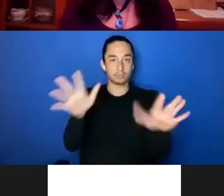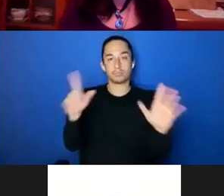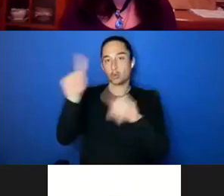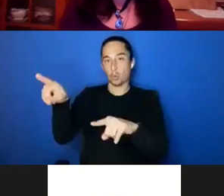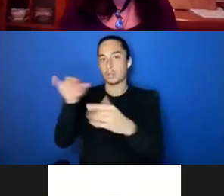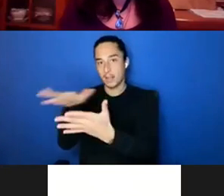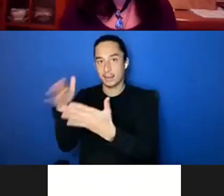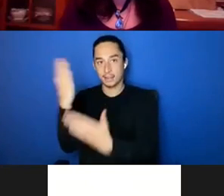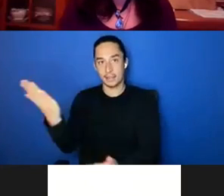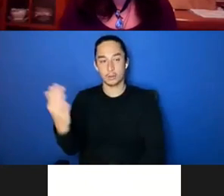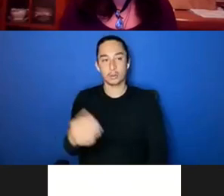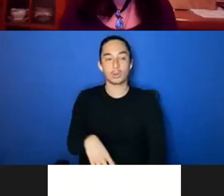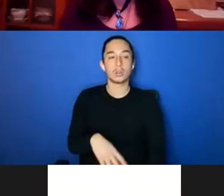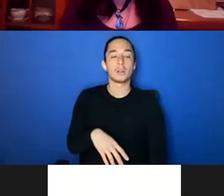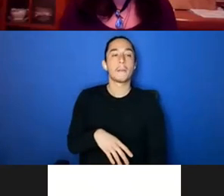The